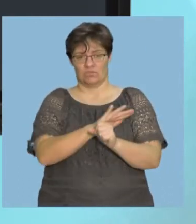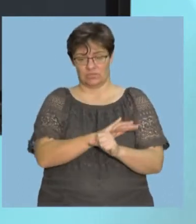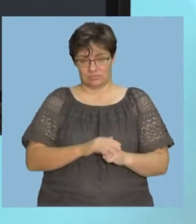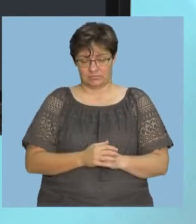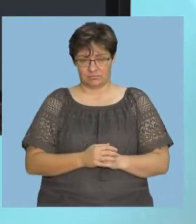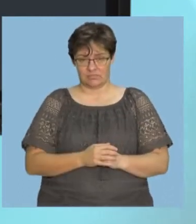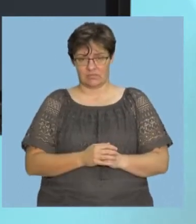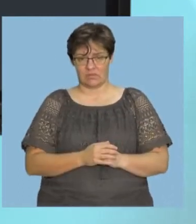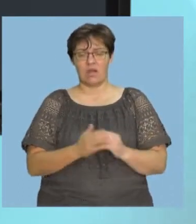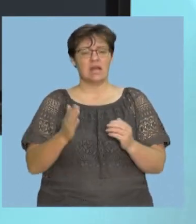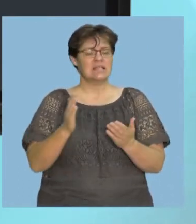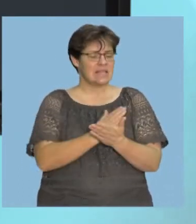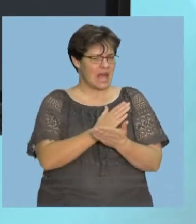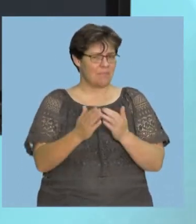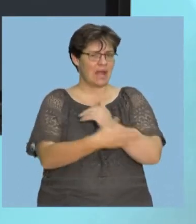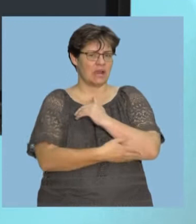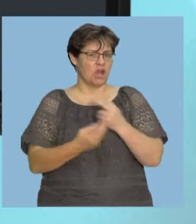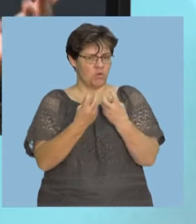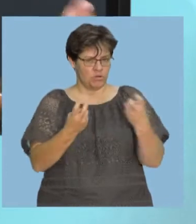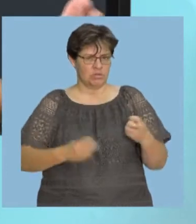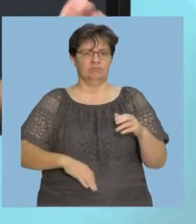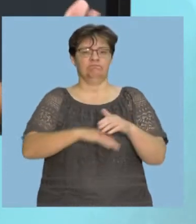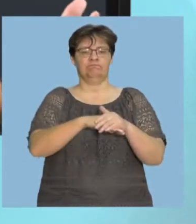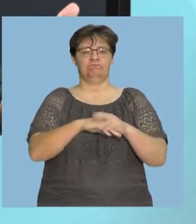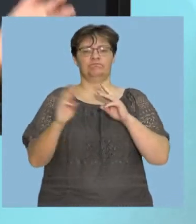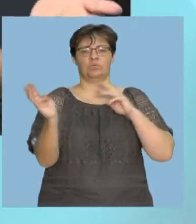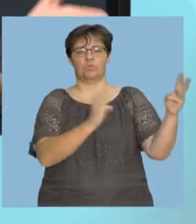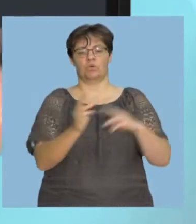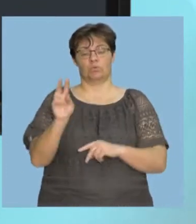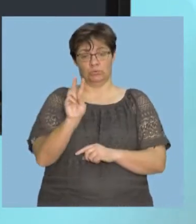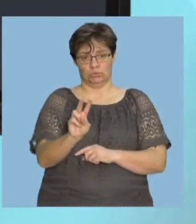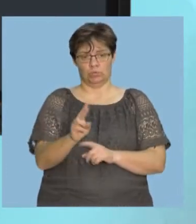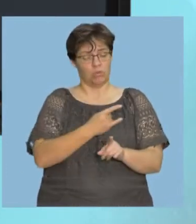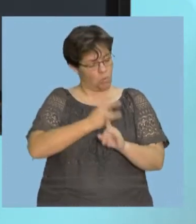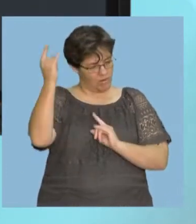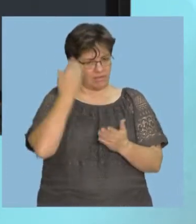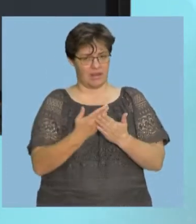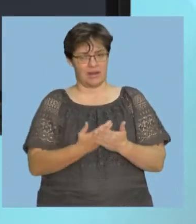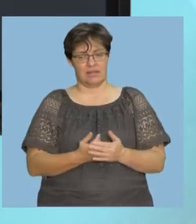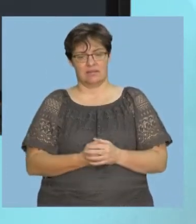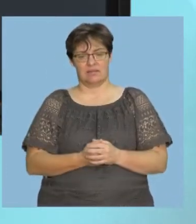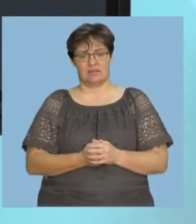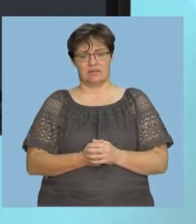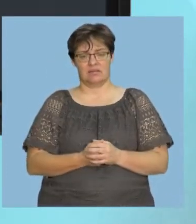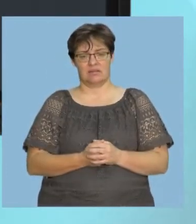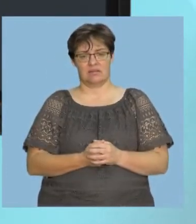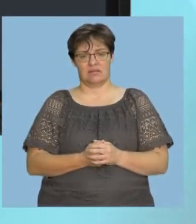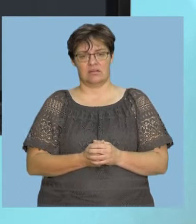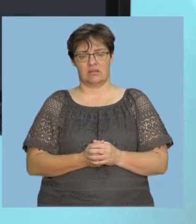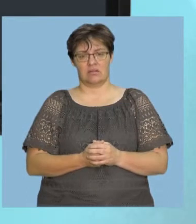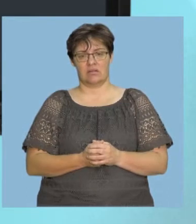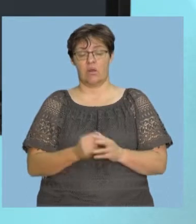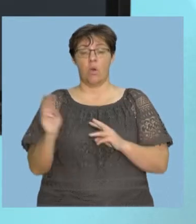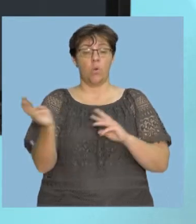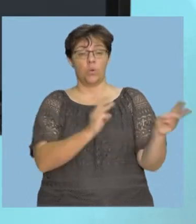some countries will optimize resources during World War II to win the war. Actually, there's a loss that World